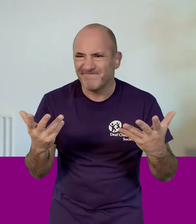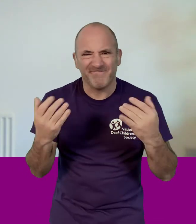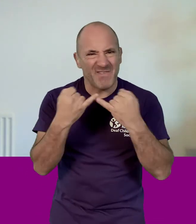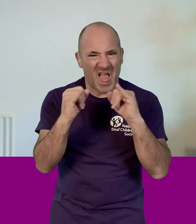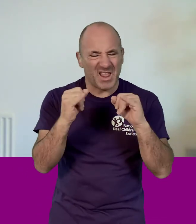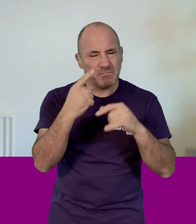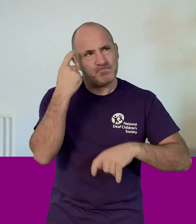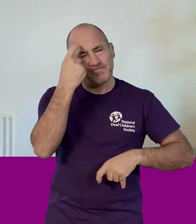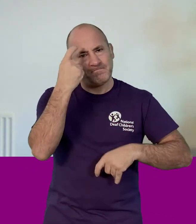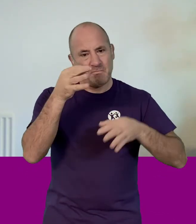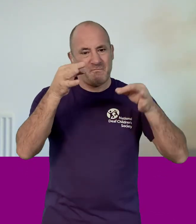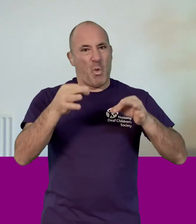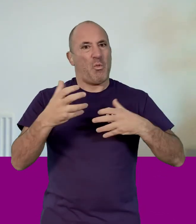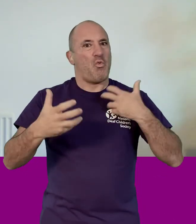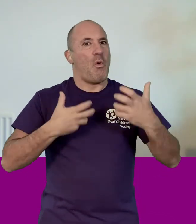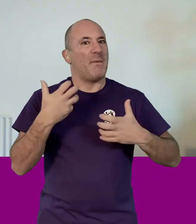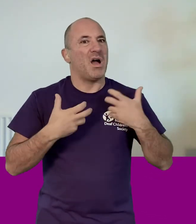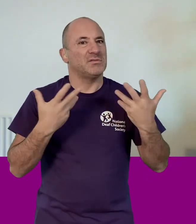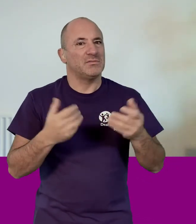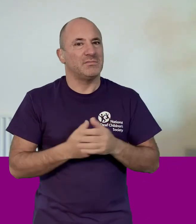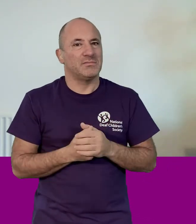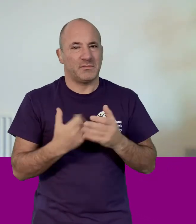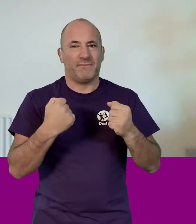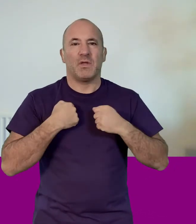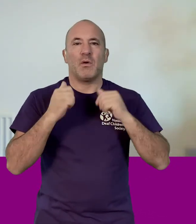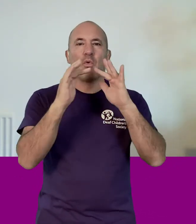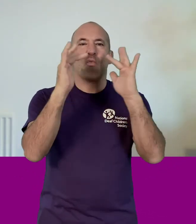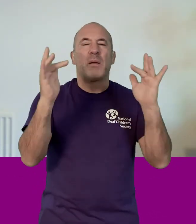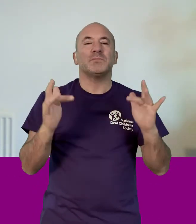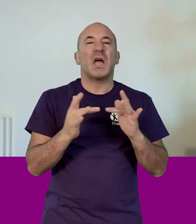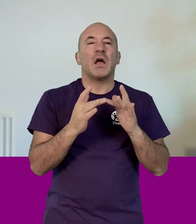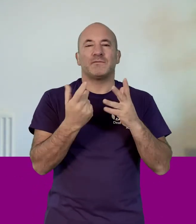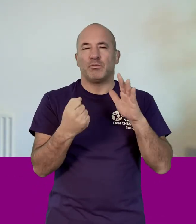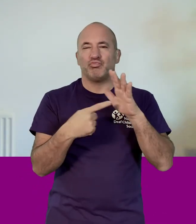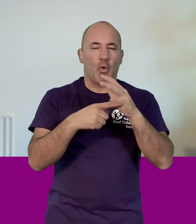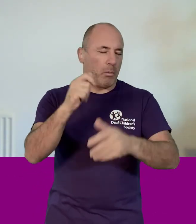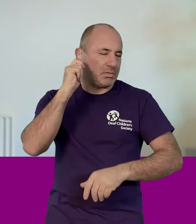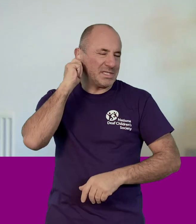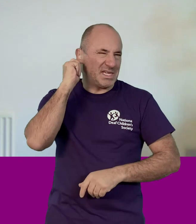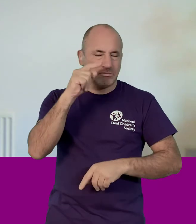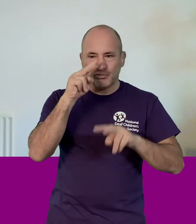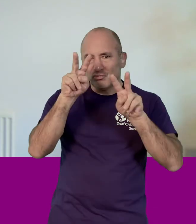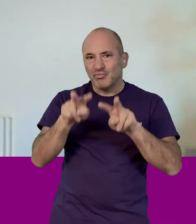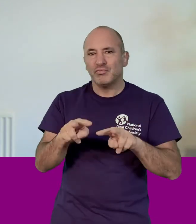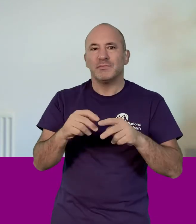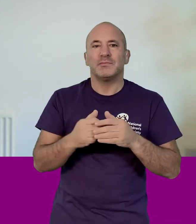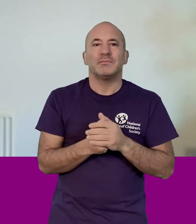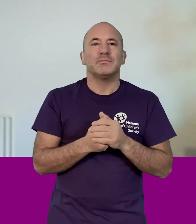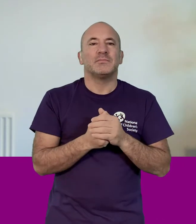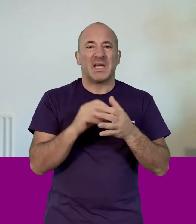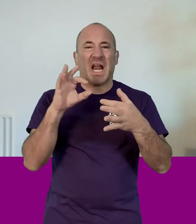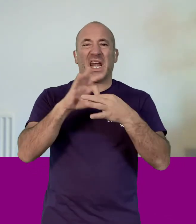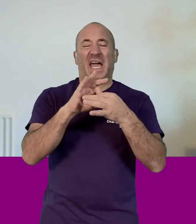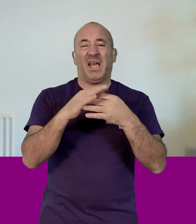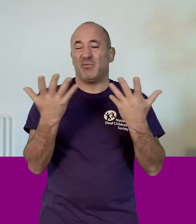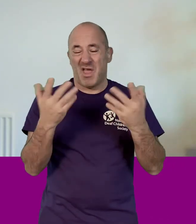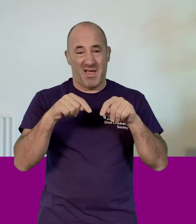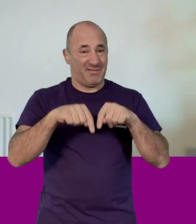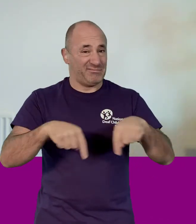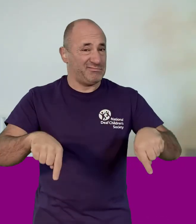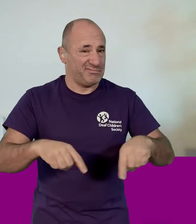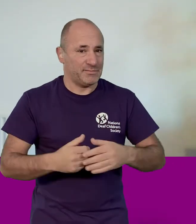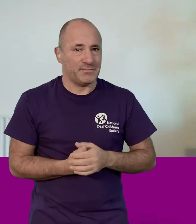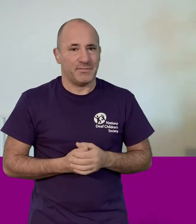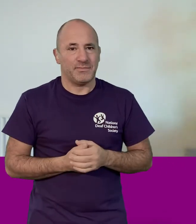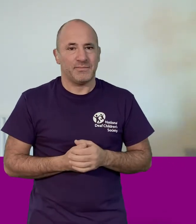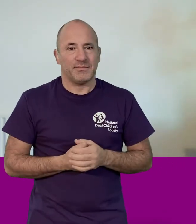that doesn't work, consider making a formal complaint. Take a look at our website for some top tips in this area. The link for this information is